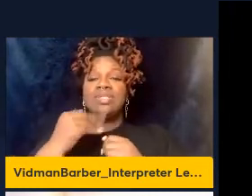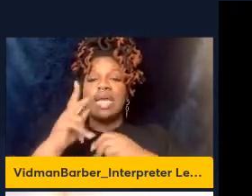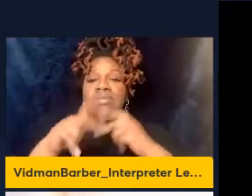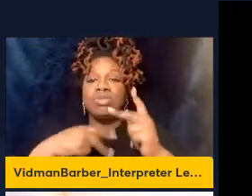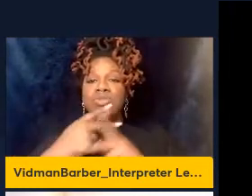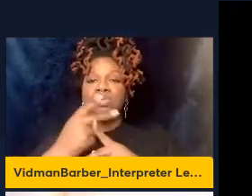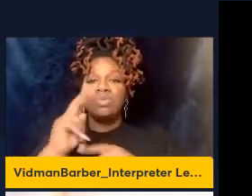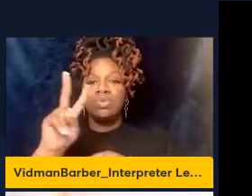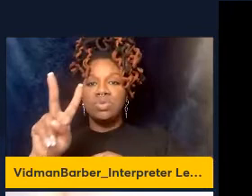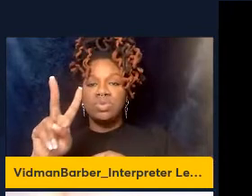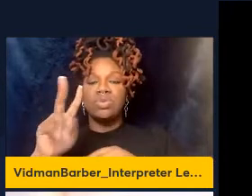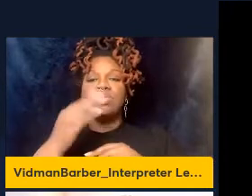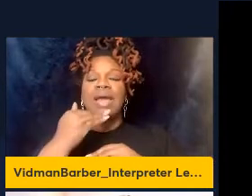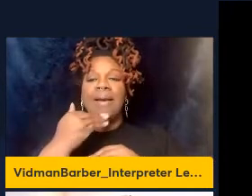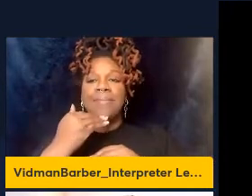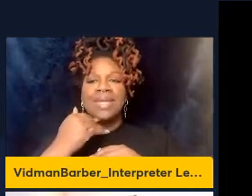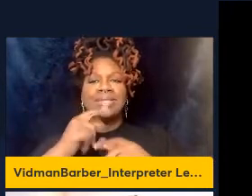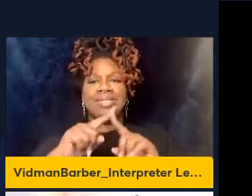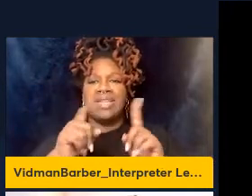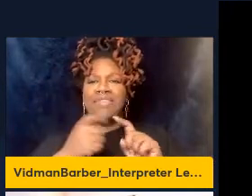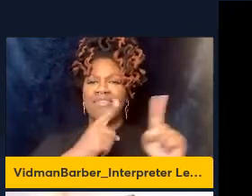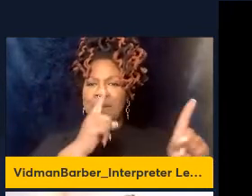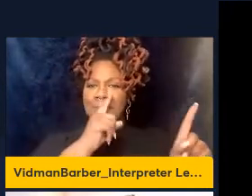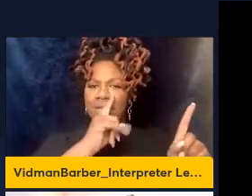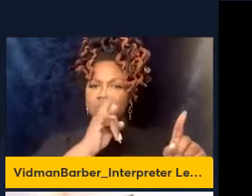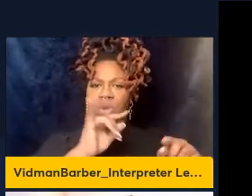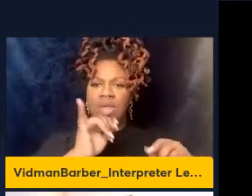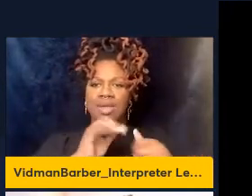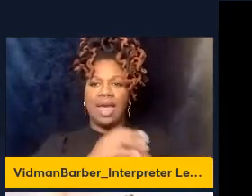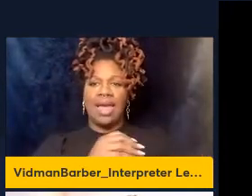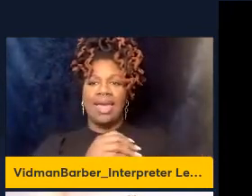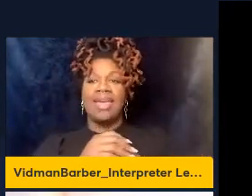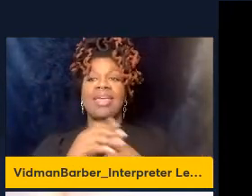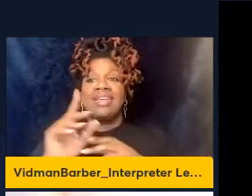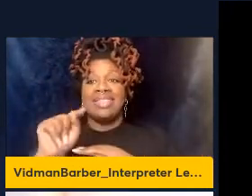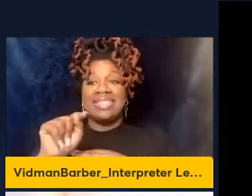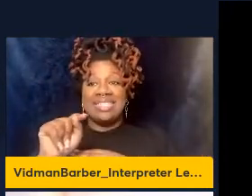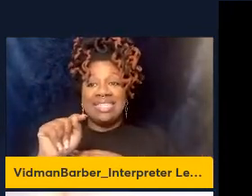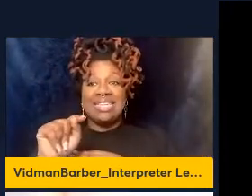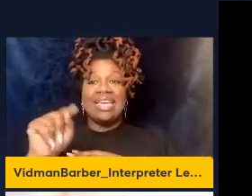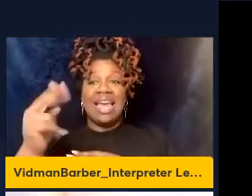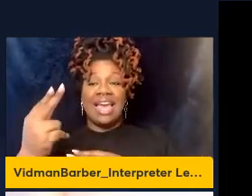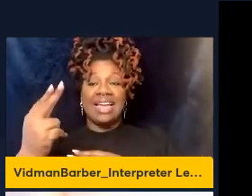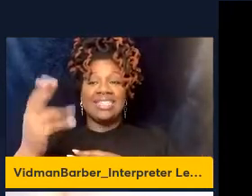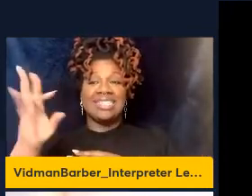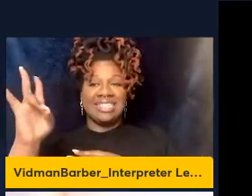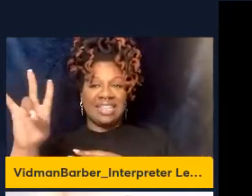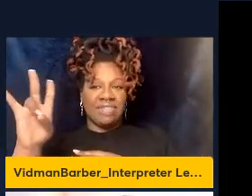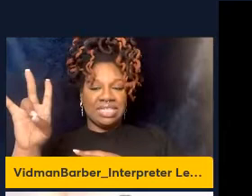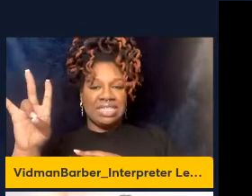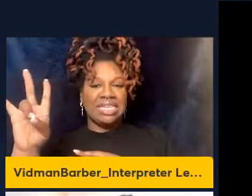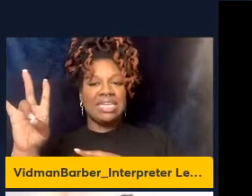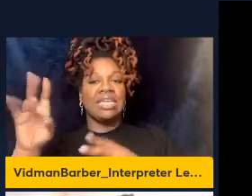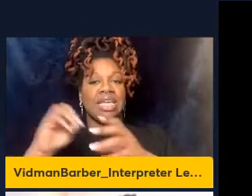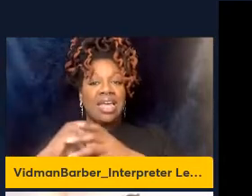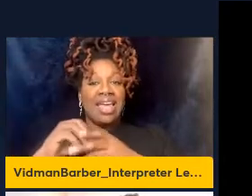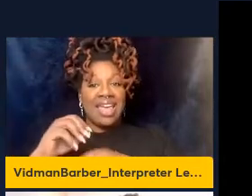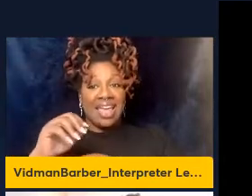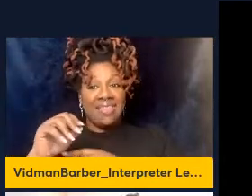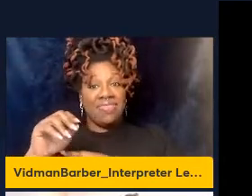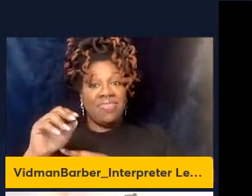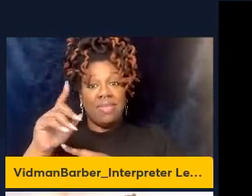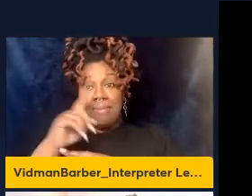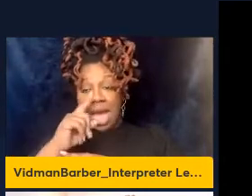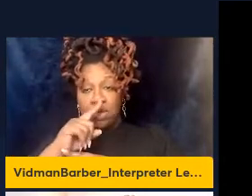mouse. For the most part, it is driven by a T cell-centric inflammation that is Th17. And then in the mouse, we see that it's mostly Th1